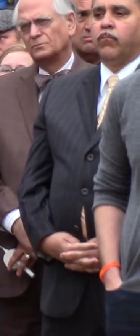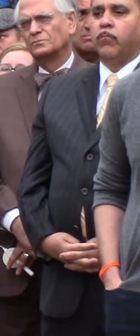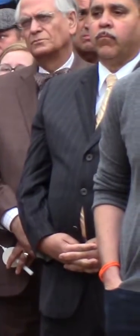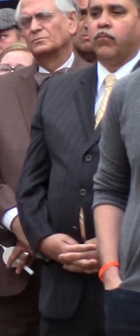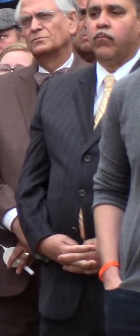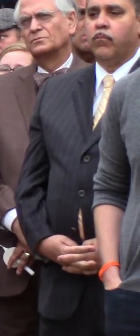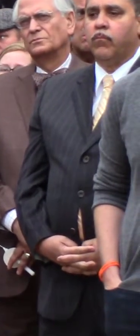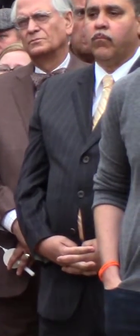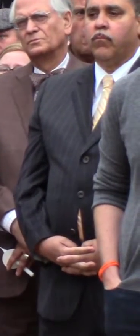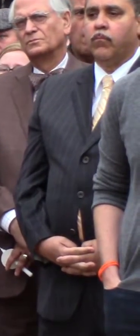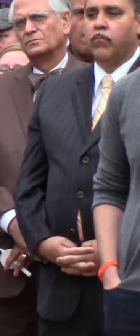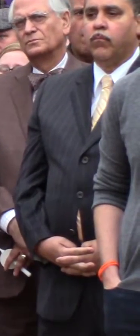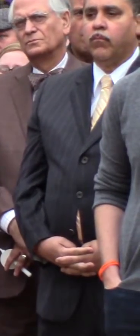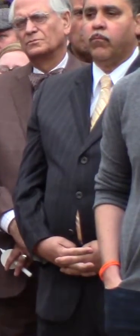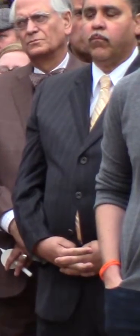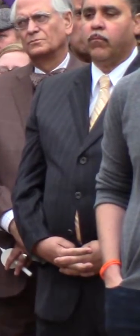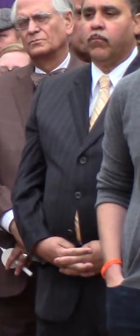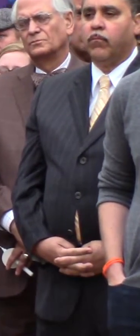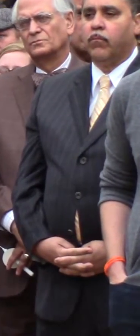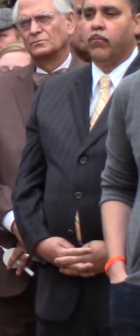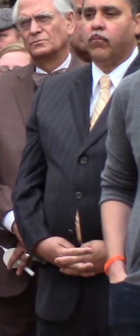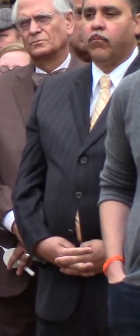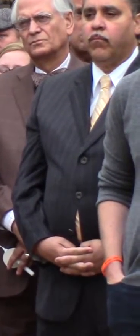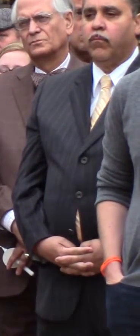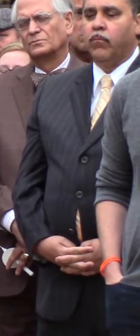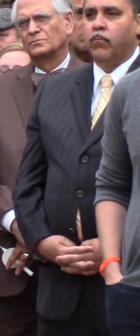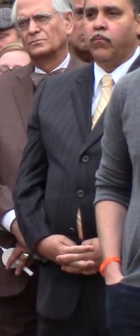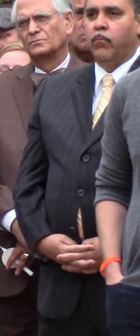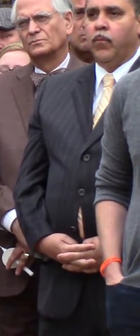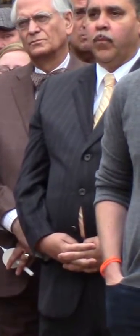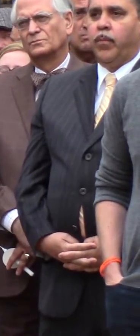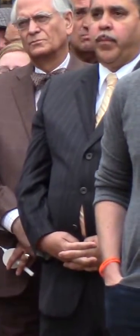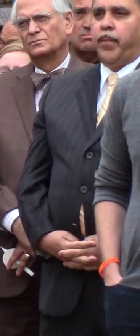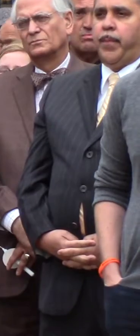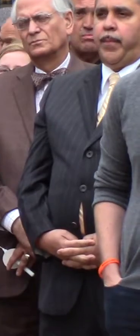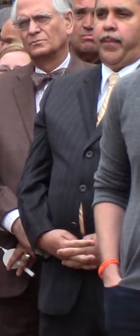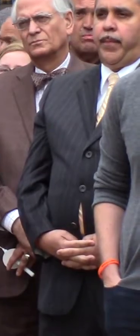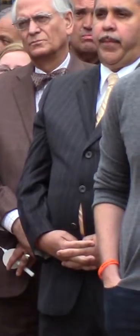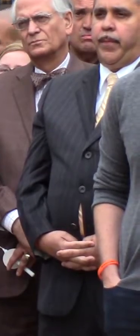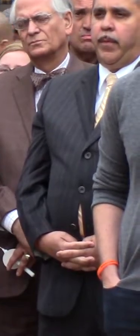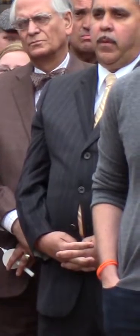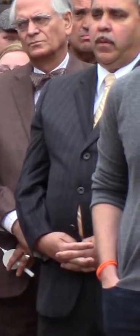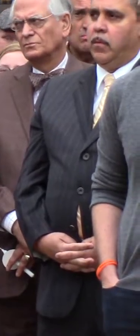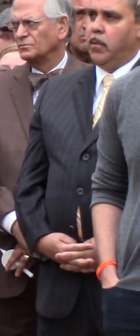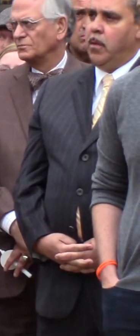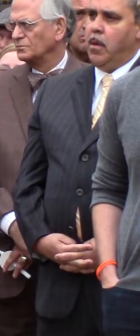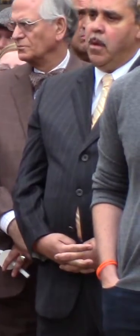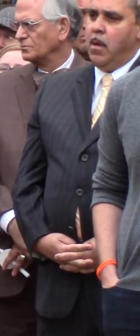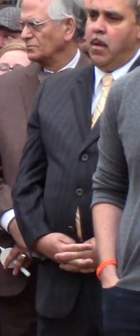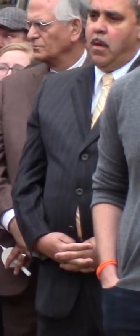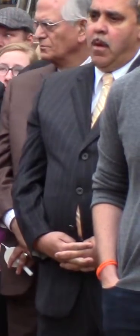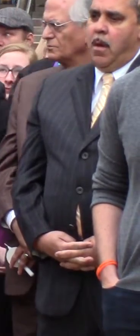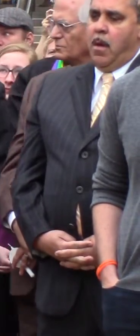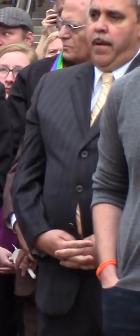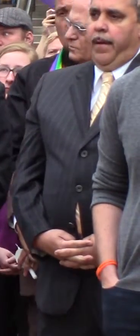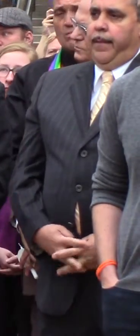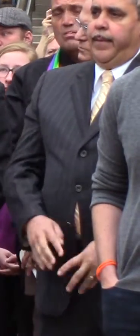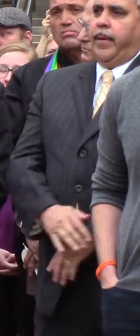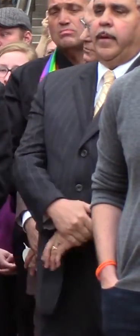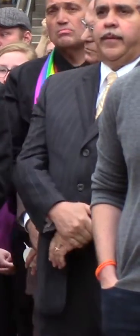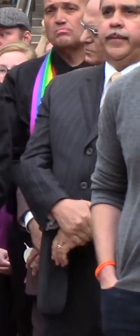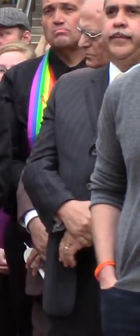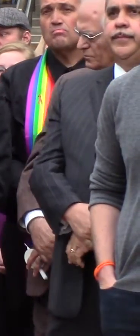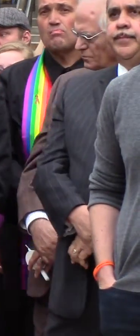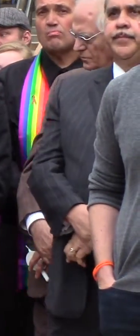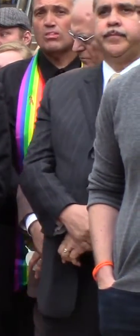because of the twisted hatred of one man. Another 53 individuals were shot, though thankfully because